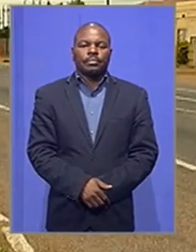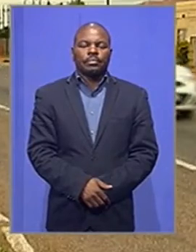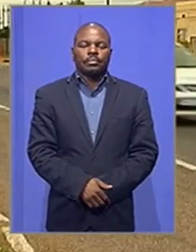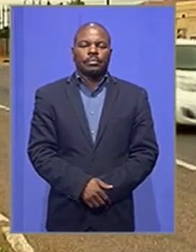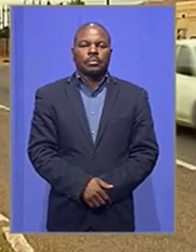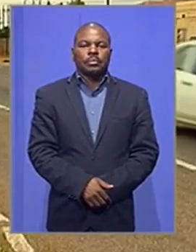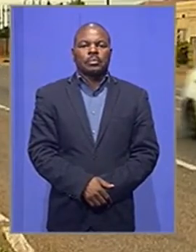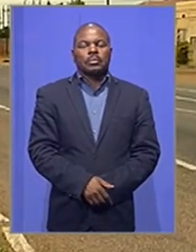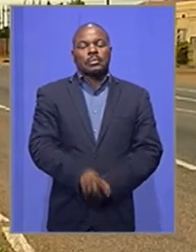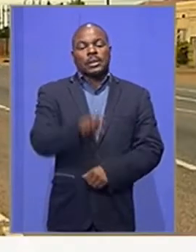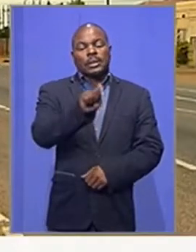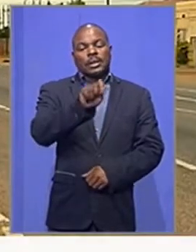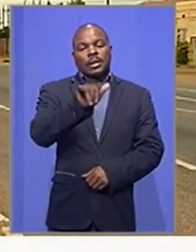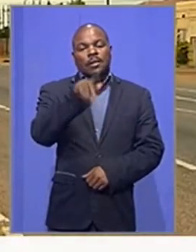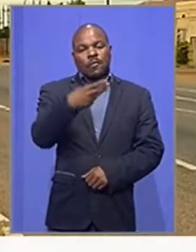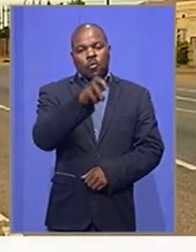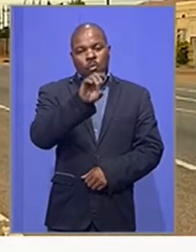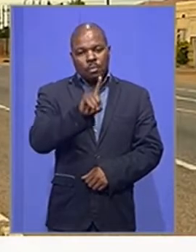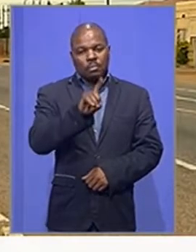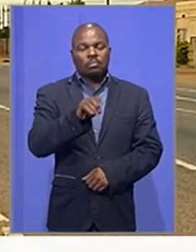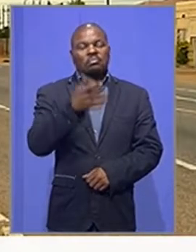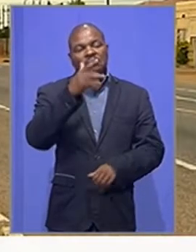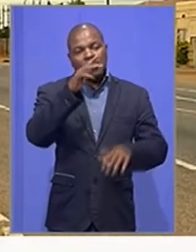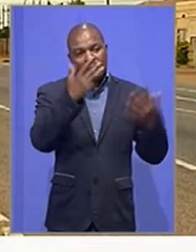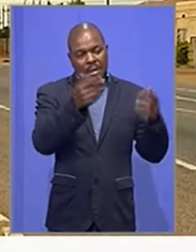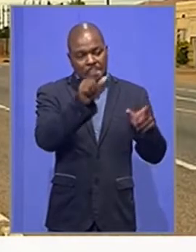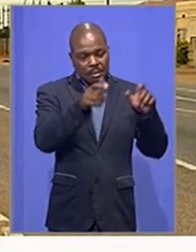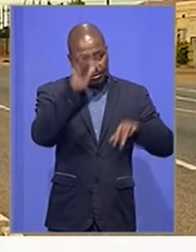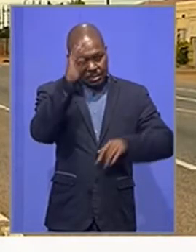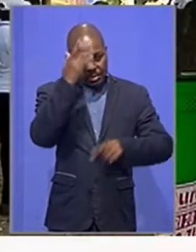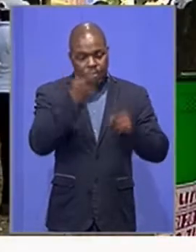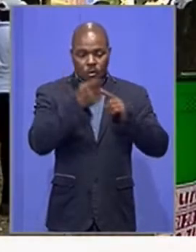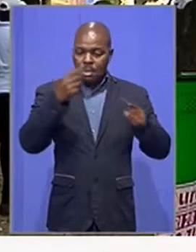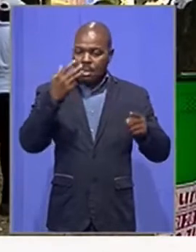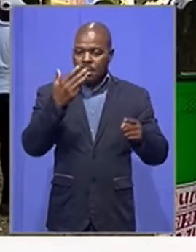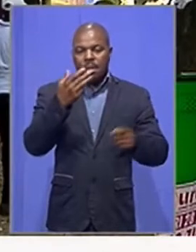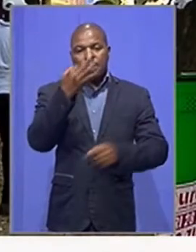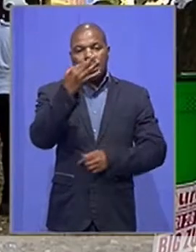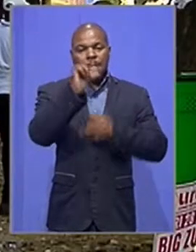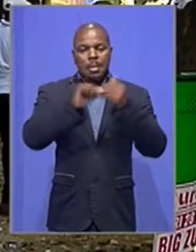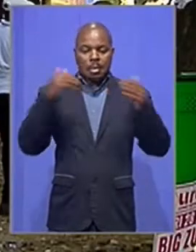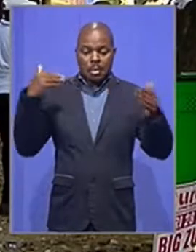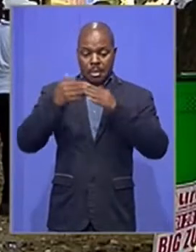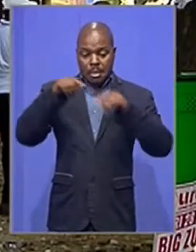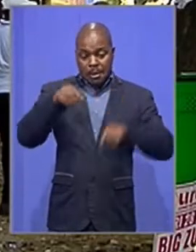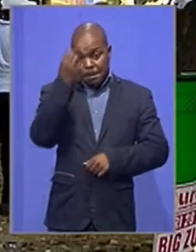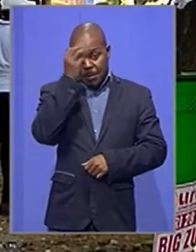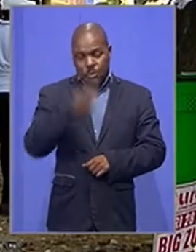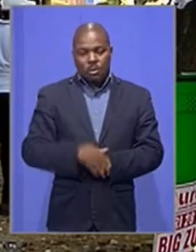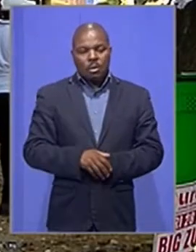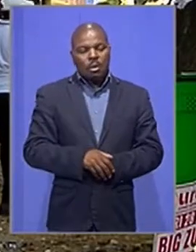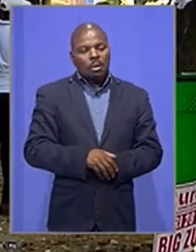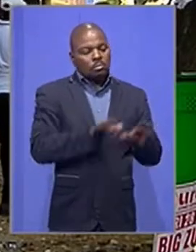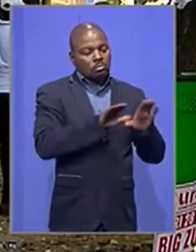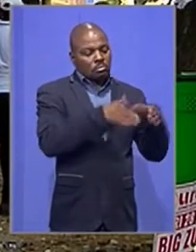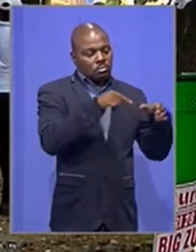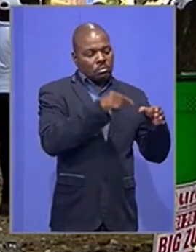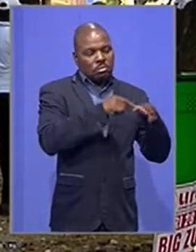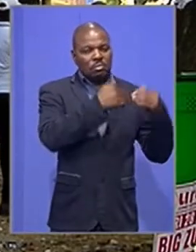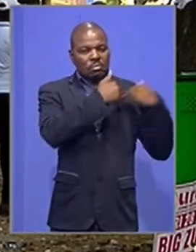Go begilwe dikgetse tsa typhoid di le 9 mo dikgweding di le 3 tse di fetileng mo Tshwane. Setheo sa malwetse a tshelwanang se begilwe